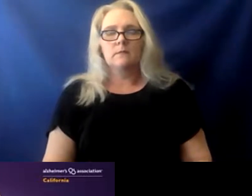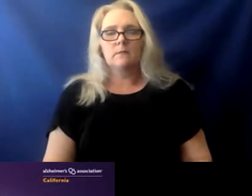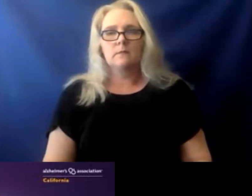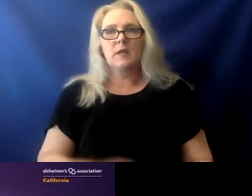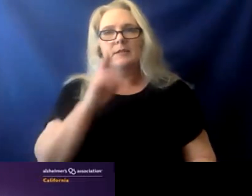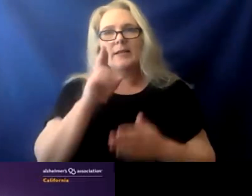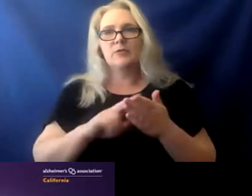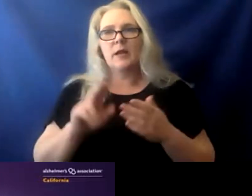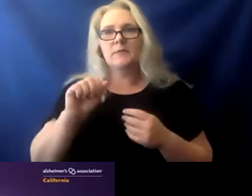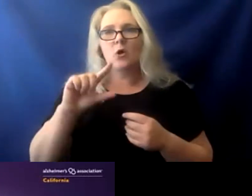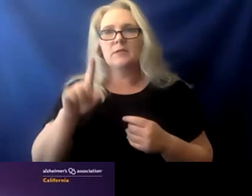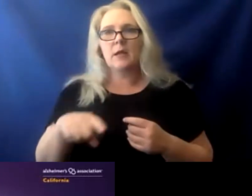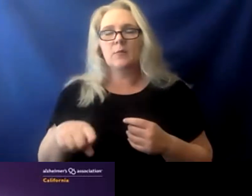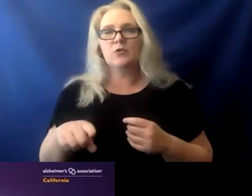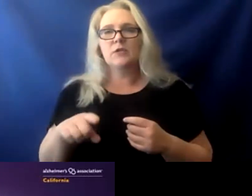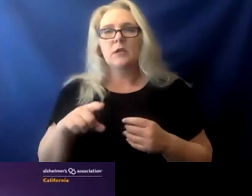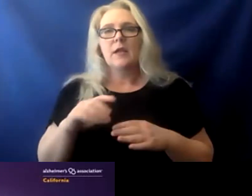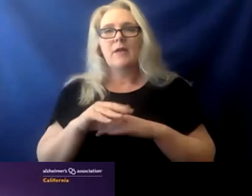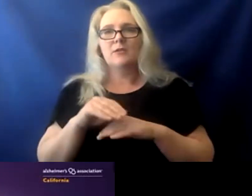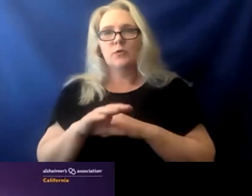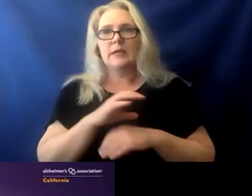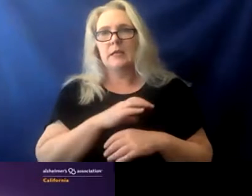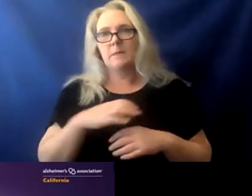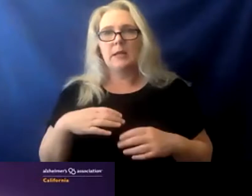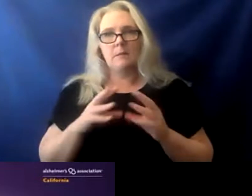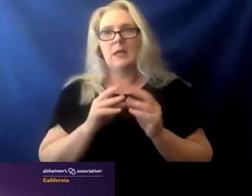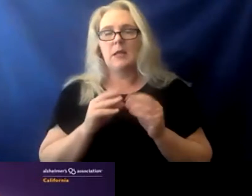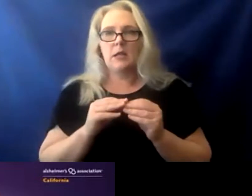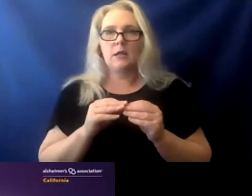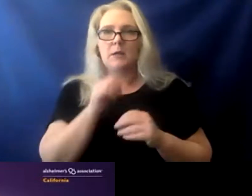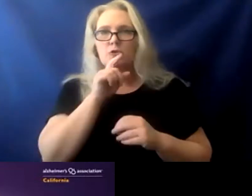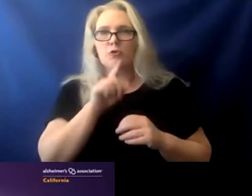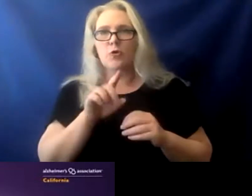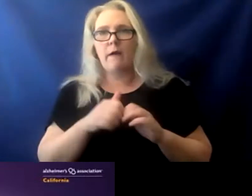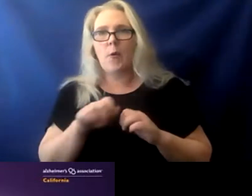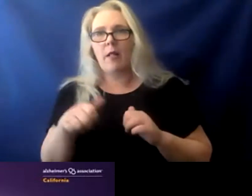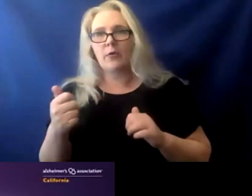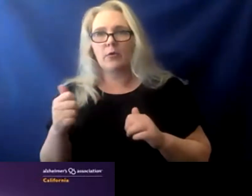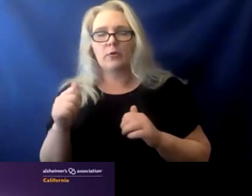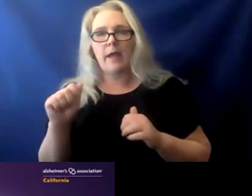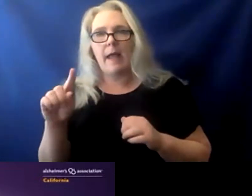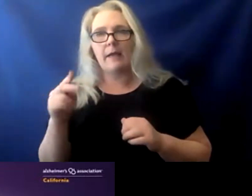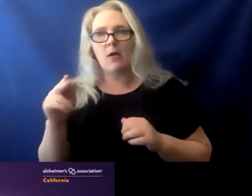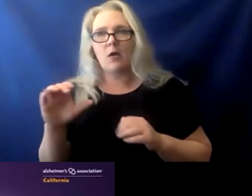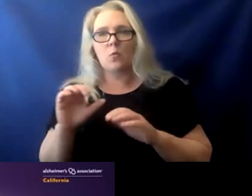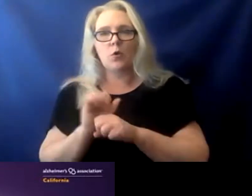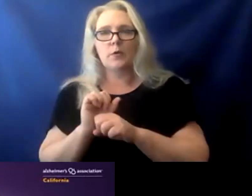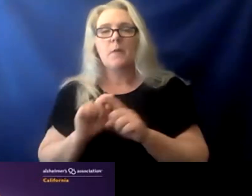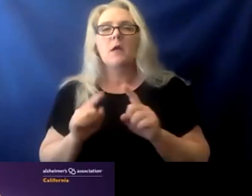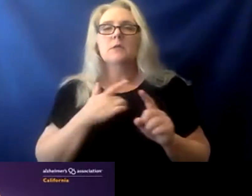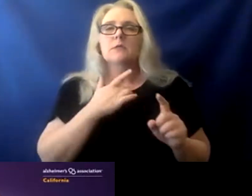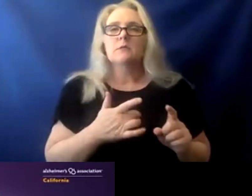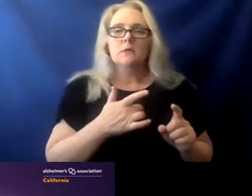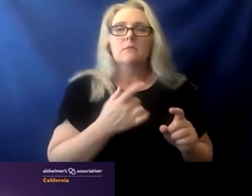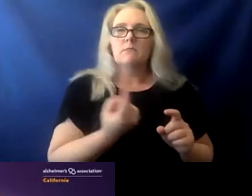Advisory Committee meeting, and I don't know how the other ad hoc groups work, but we always produce a memo for the Secretary